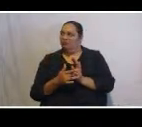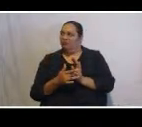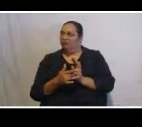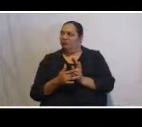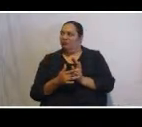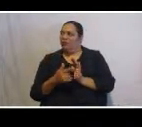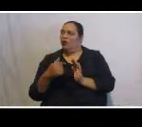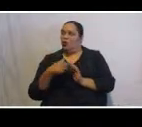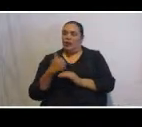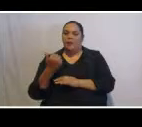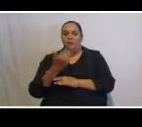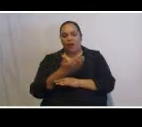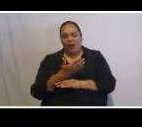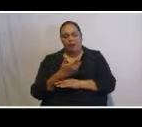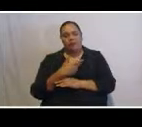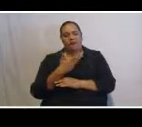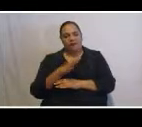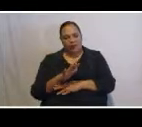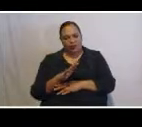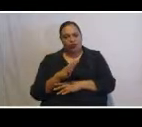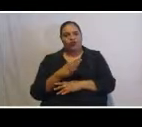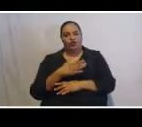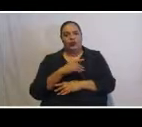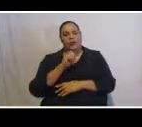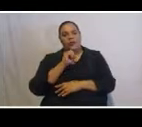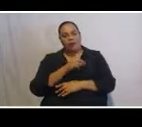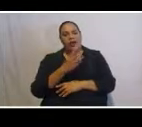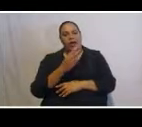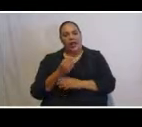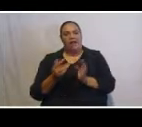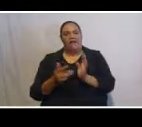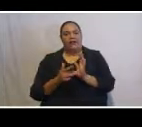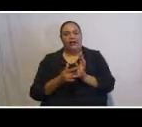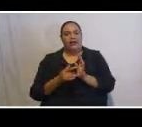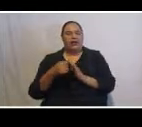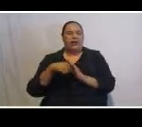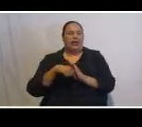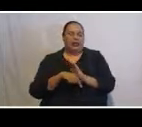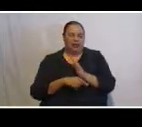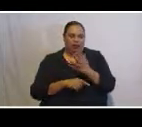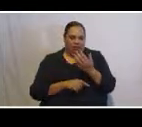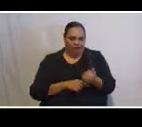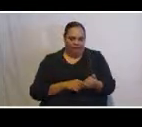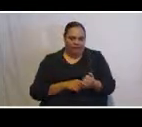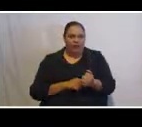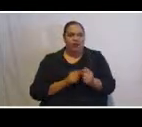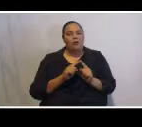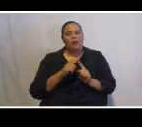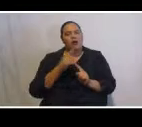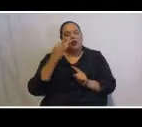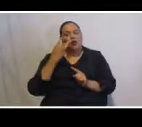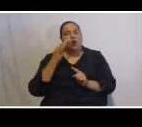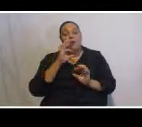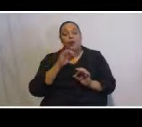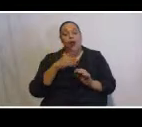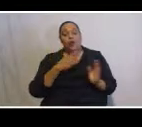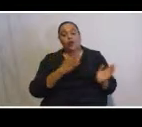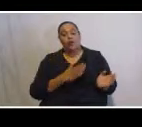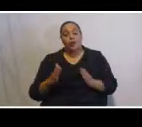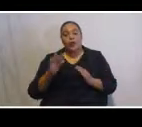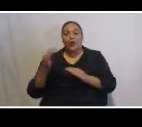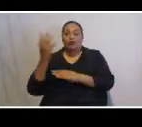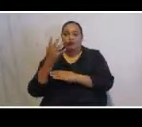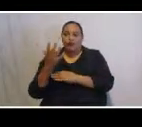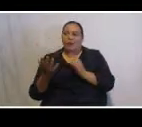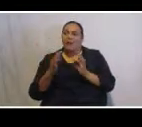We made a submission which has some technical detail. And, when we prepared this presentation, we thought